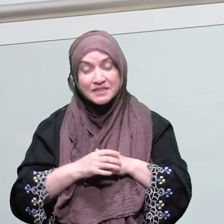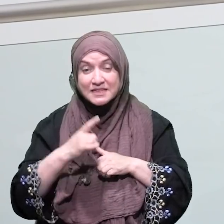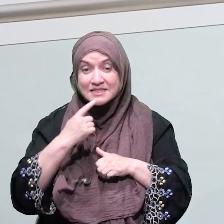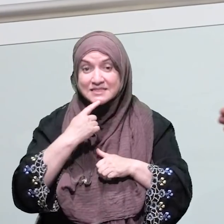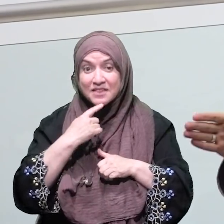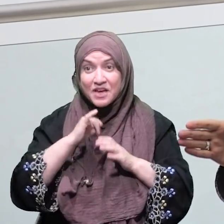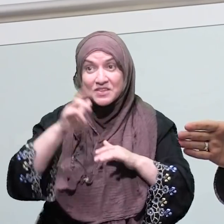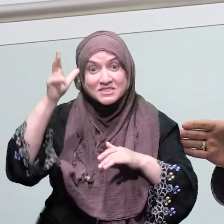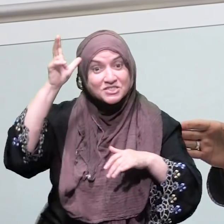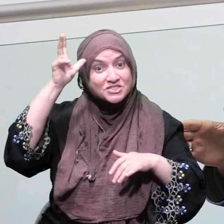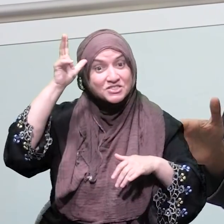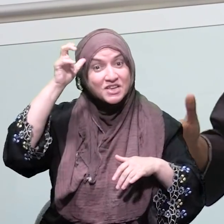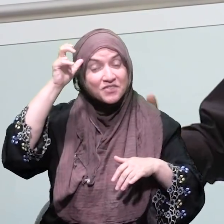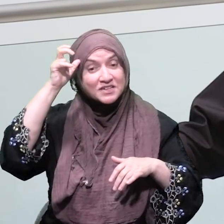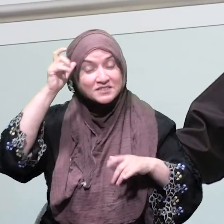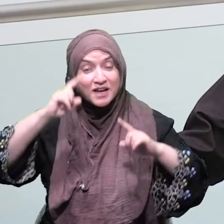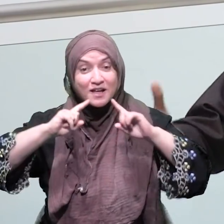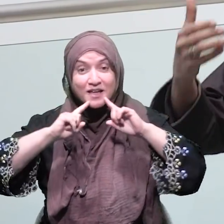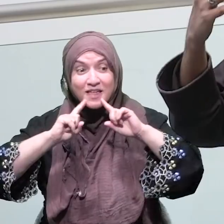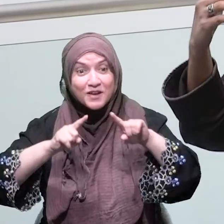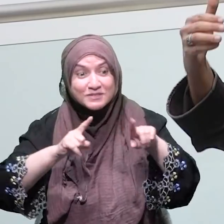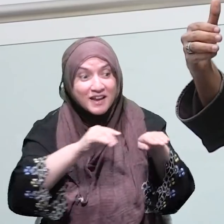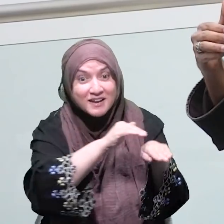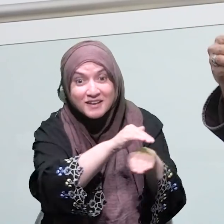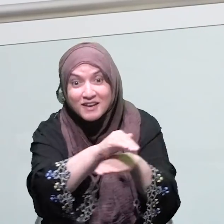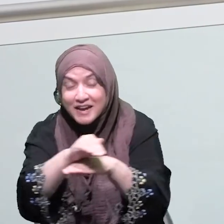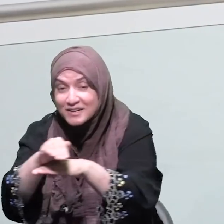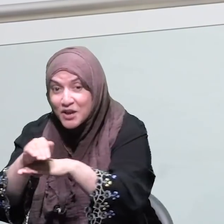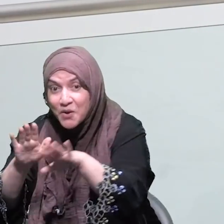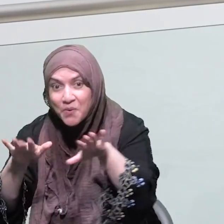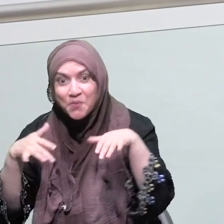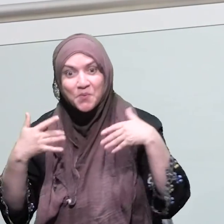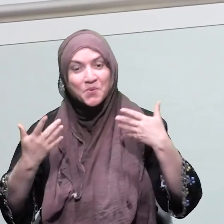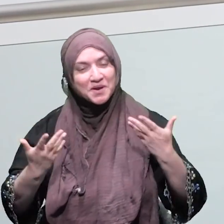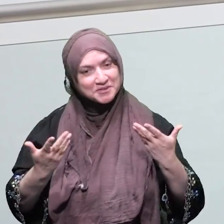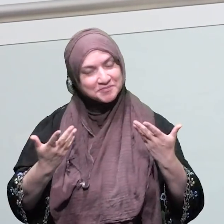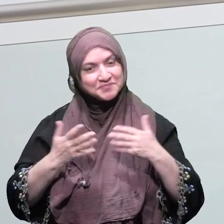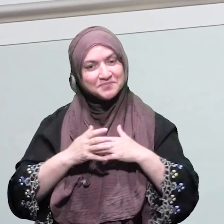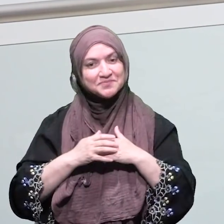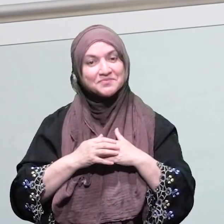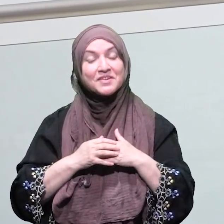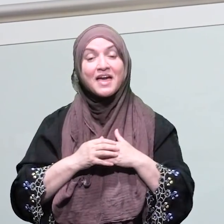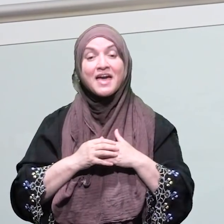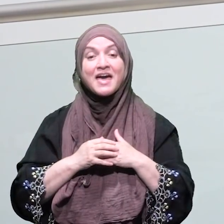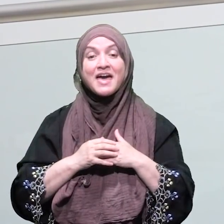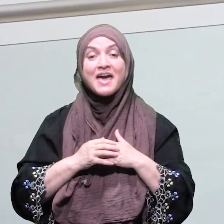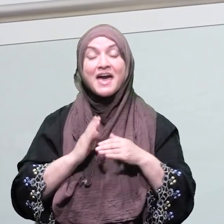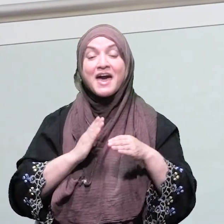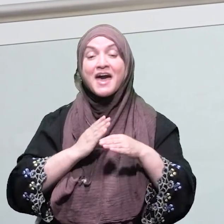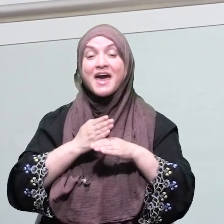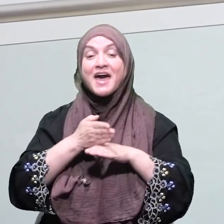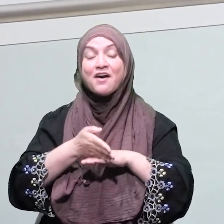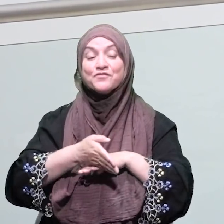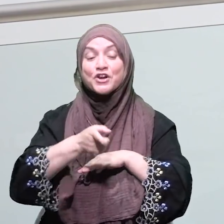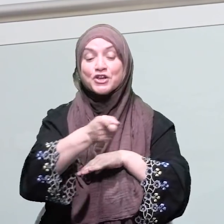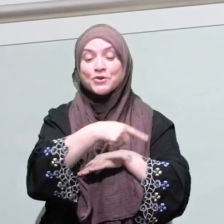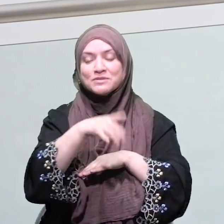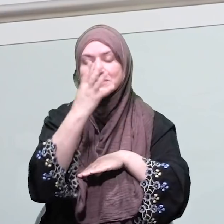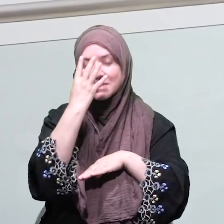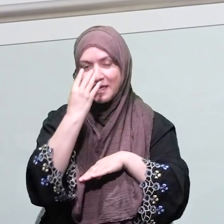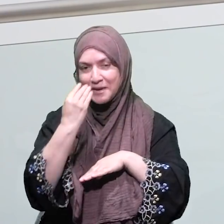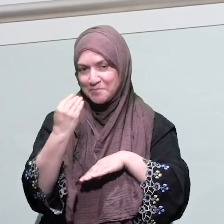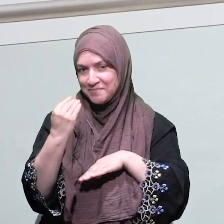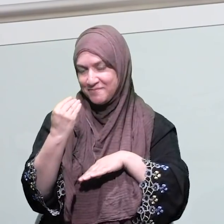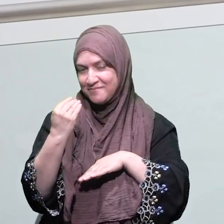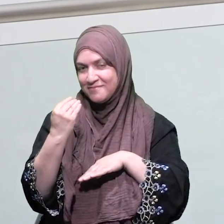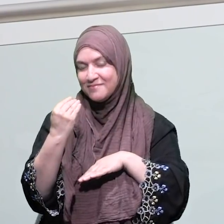After you've gone to sleep, you said good night to your family. Wa yuhayyuna. They already, they gave you a sense of